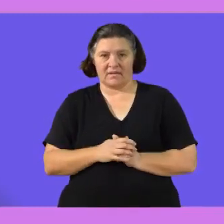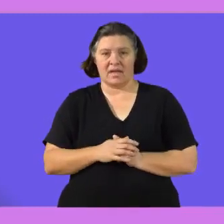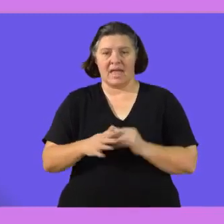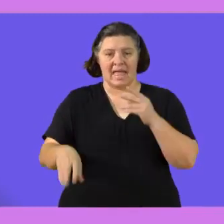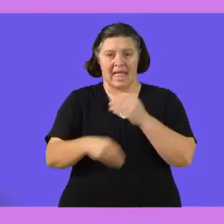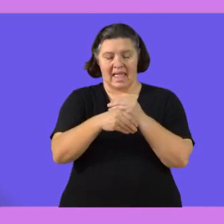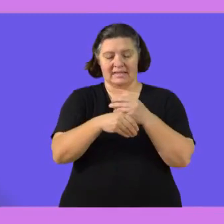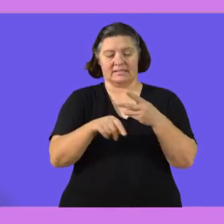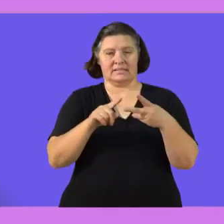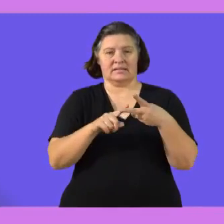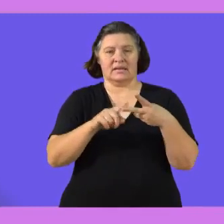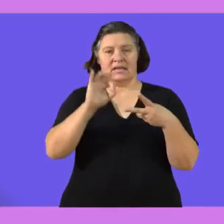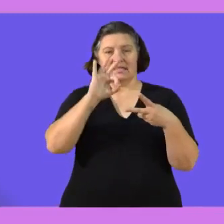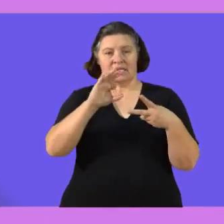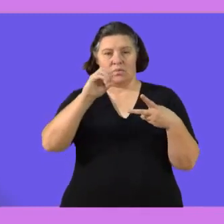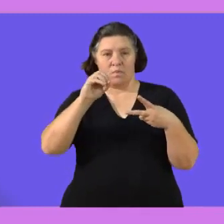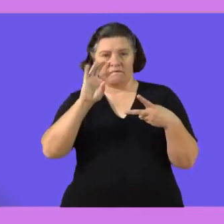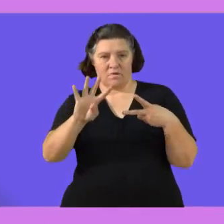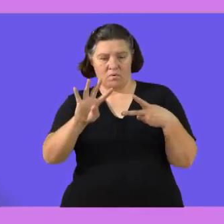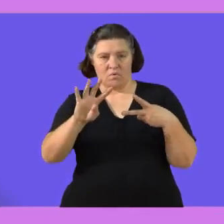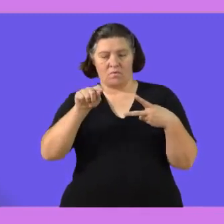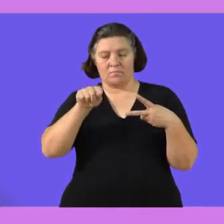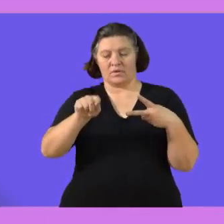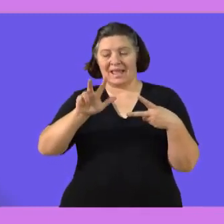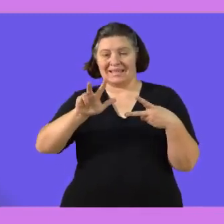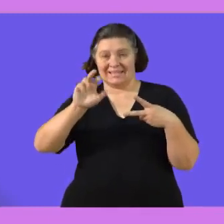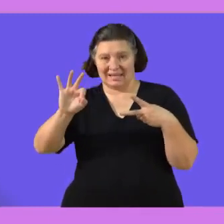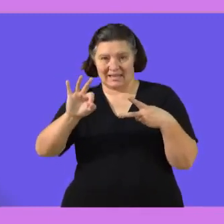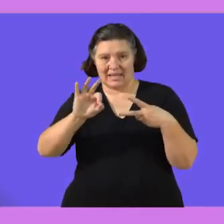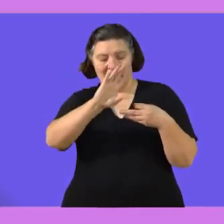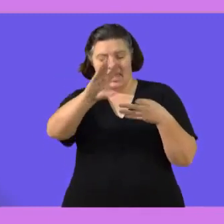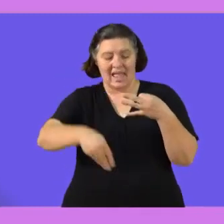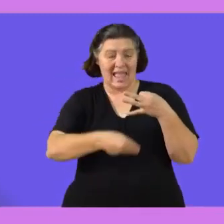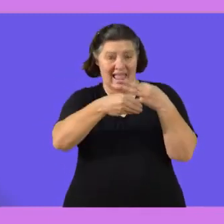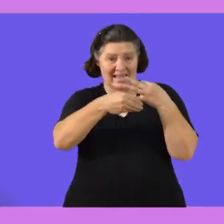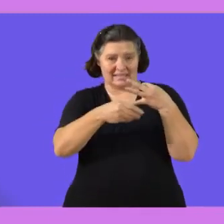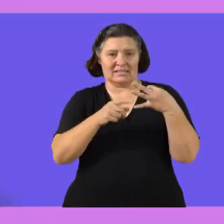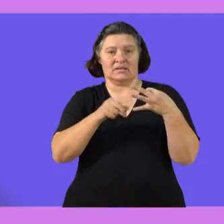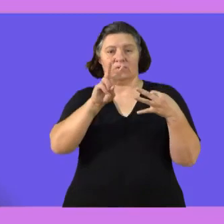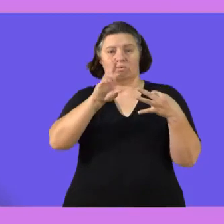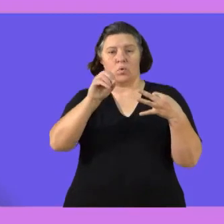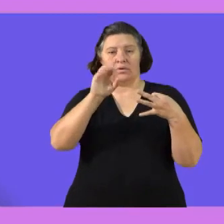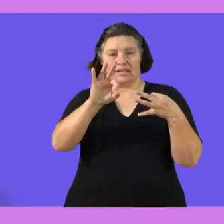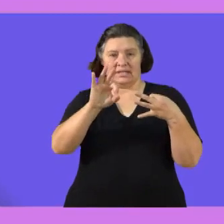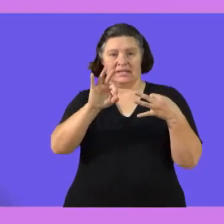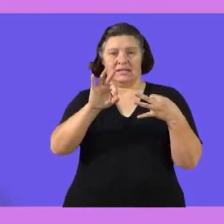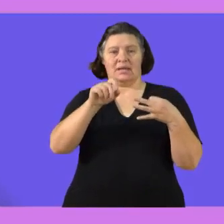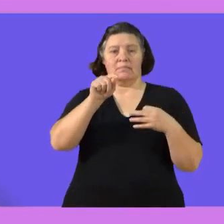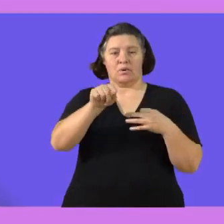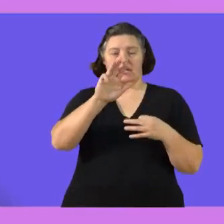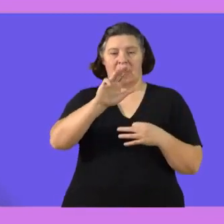45.075 plus 304 Rand and 83 cents plus 203 Rand